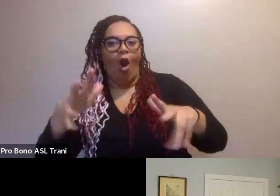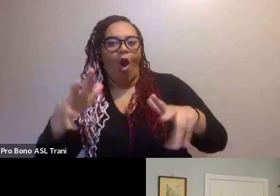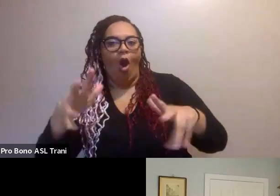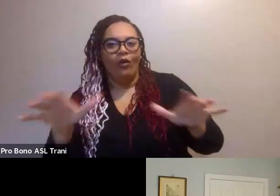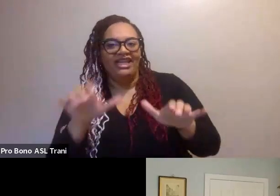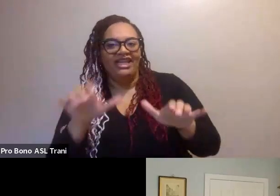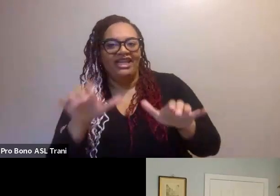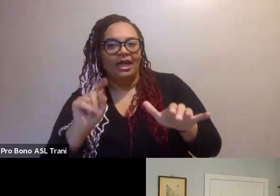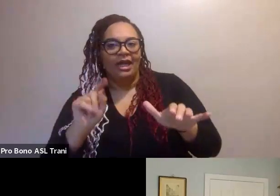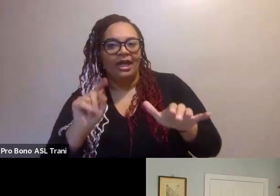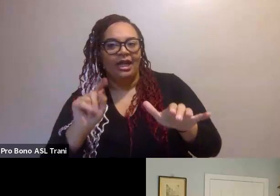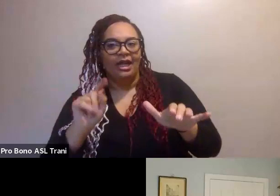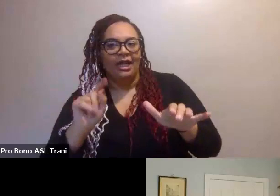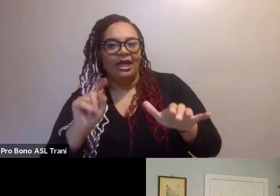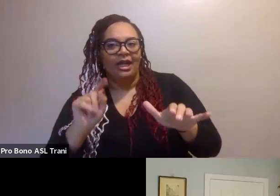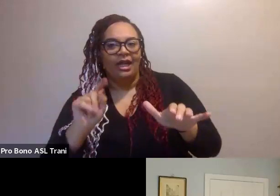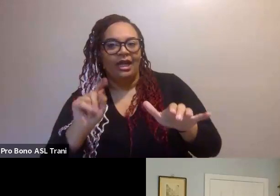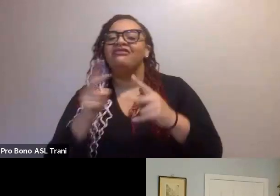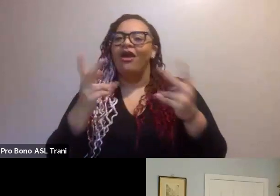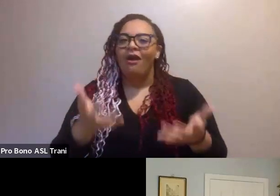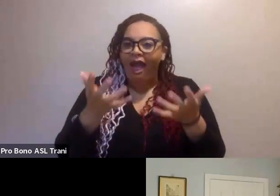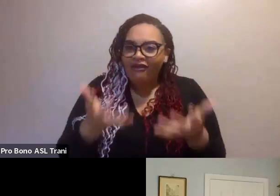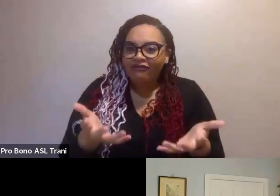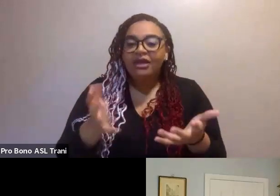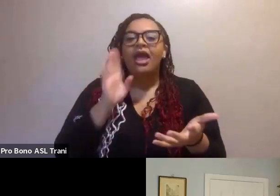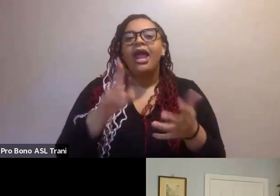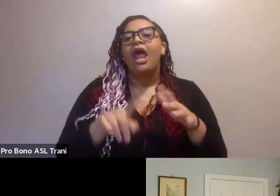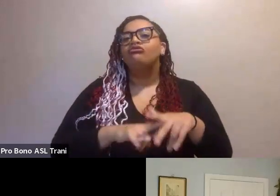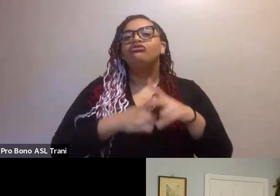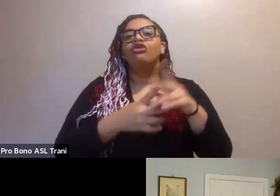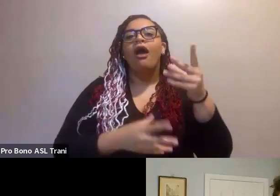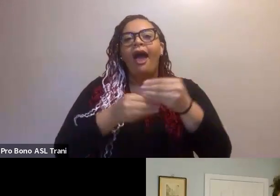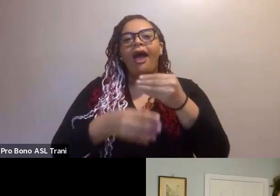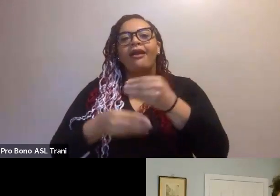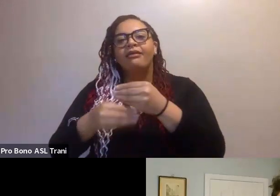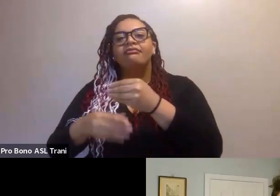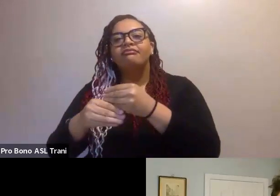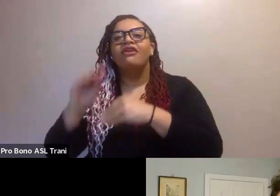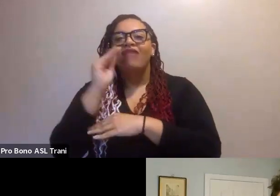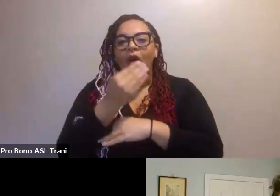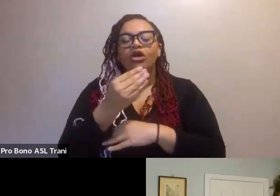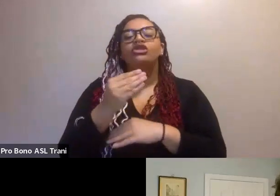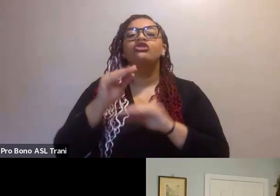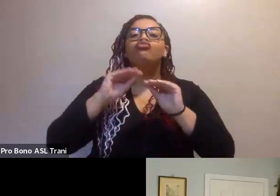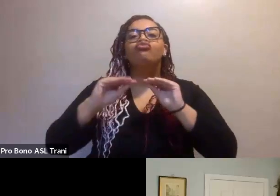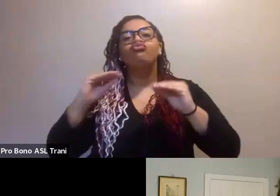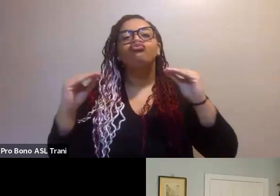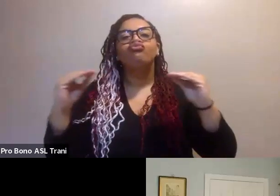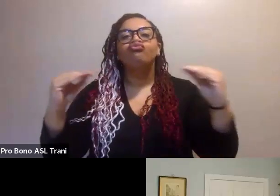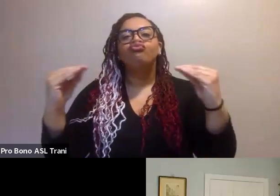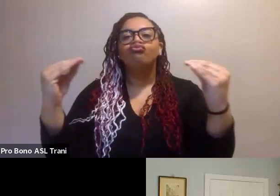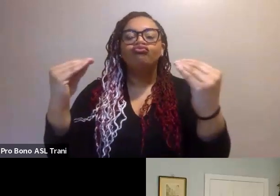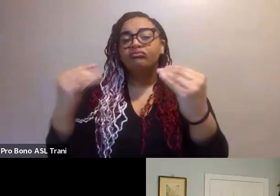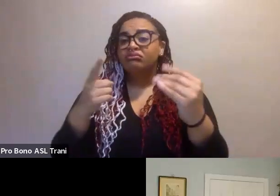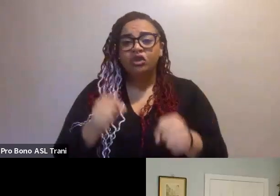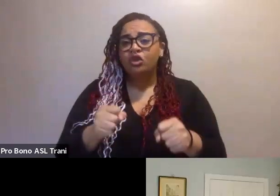minutes. And so it's very heavy, and I'm going to start putting the flowers in it. And you could do it by putting this on top. I